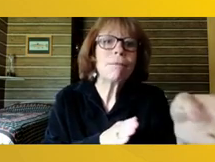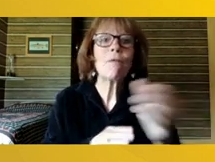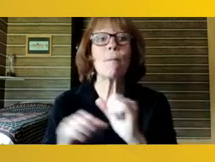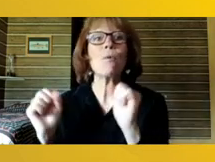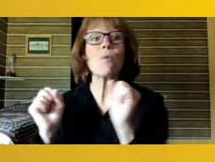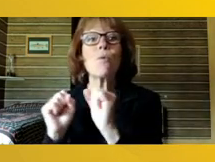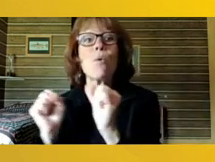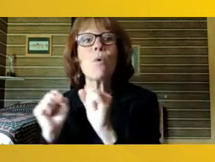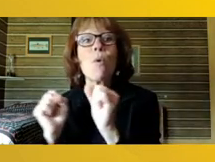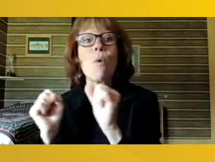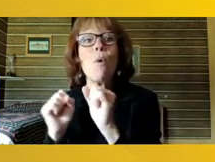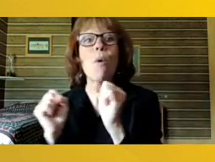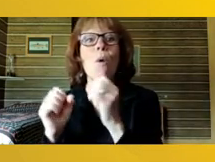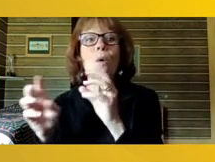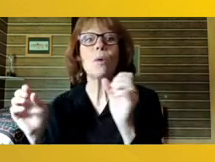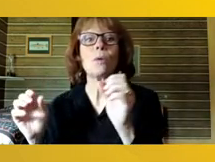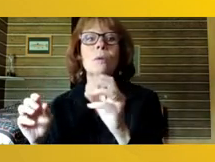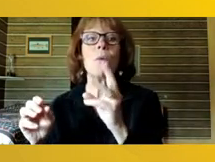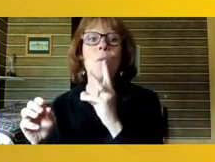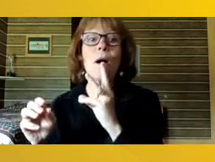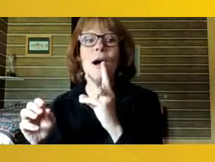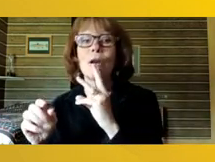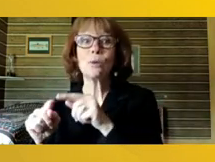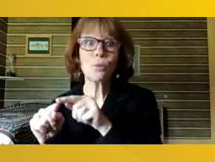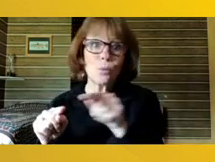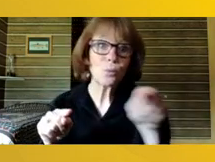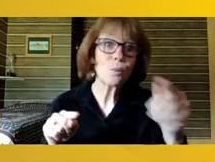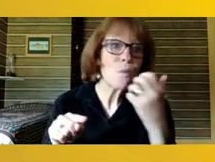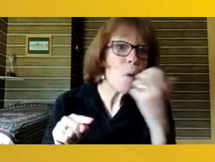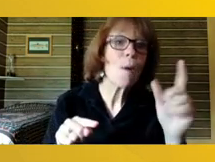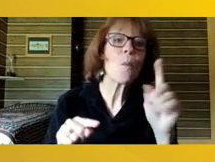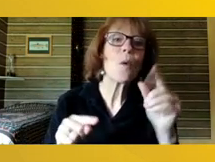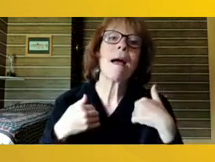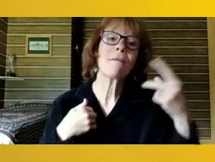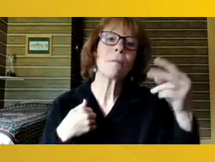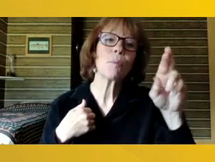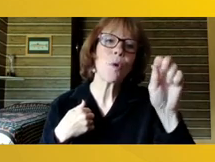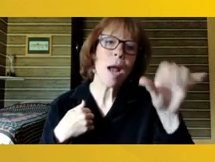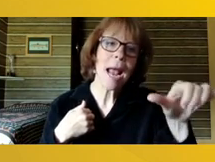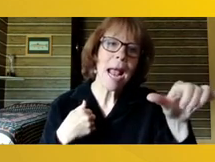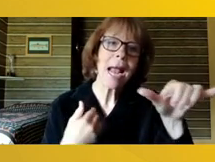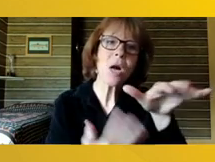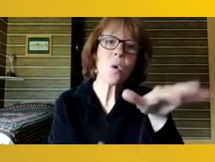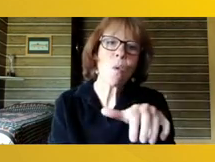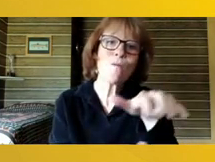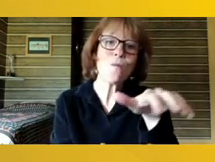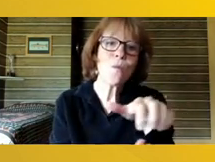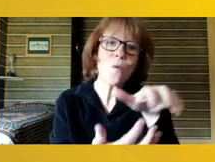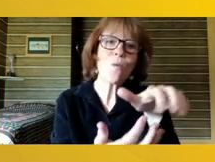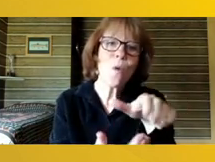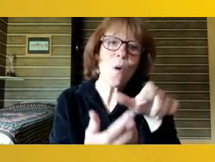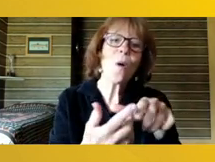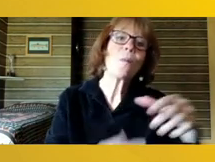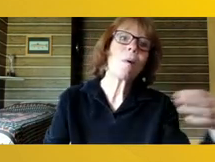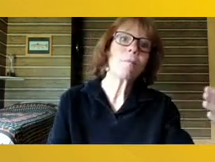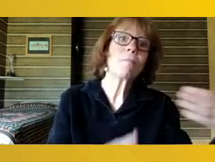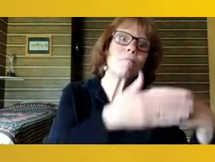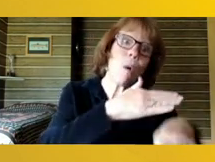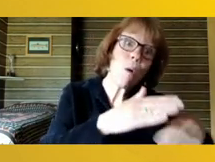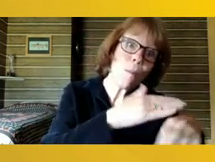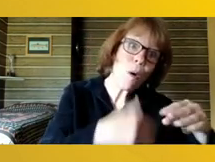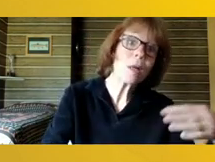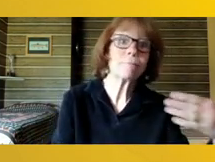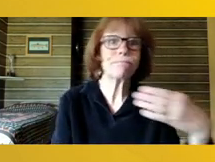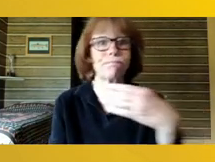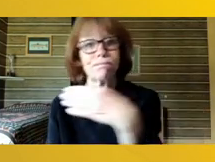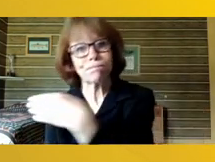prey. And then calving grounds and tropical waters. So this diagram on the left sets the stage for students